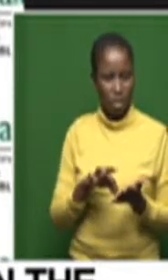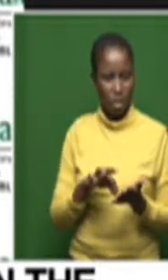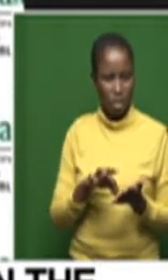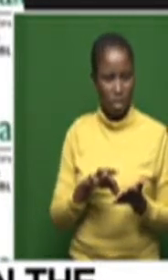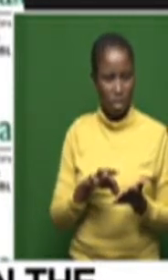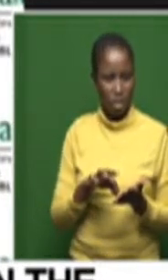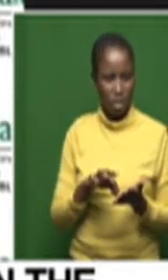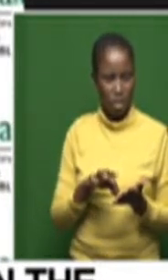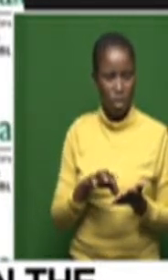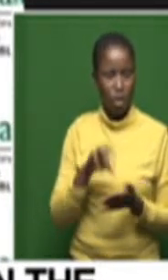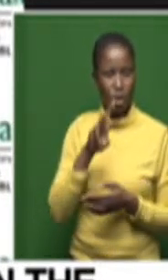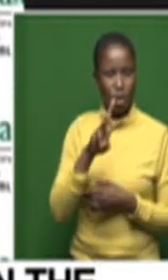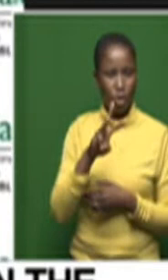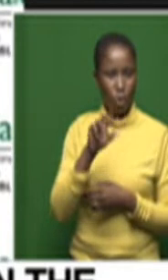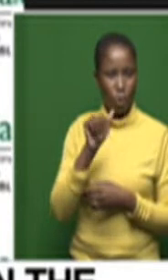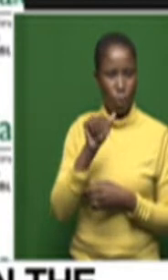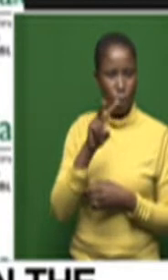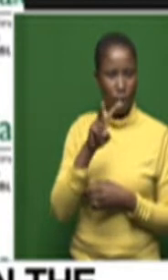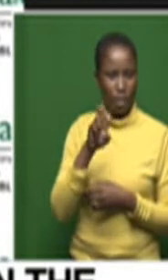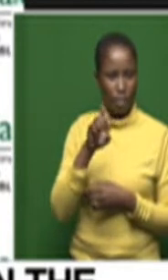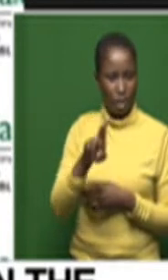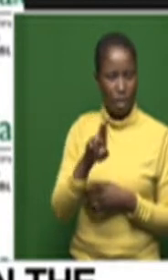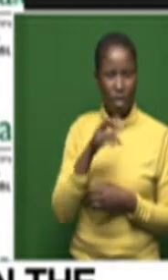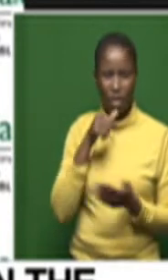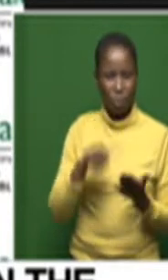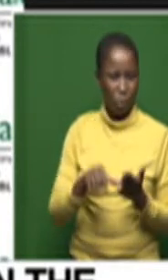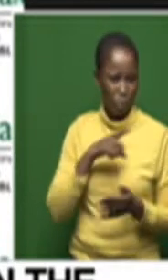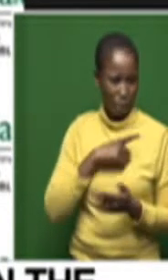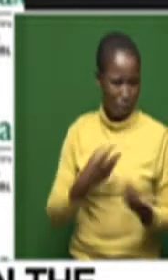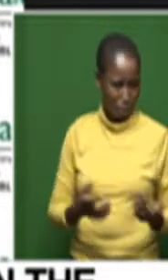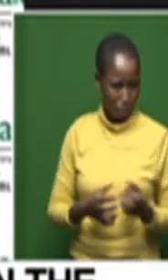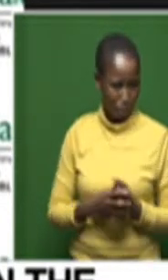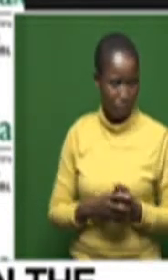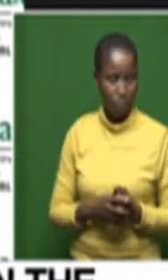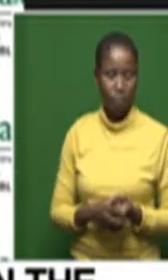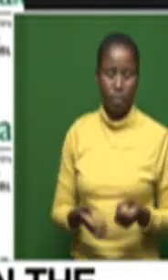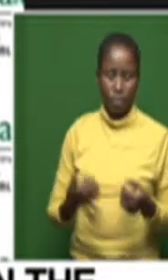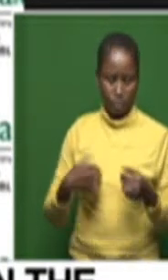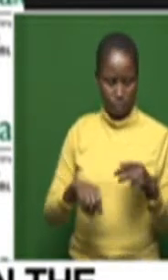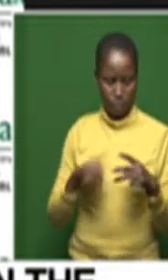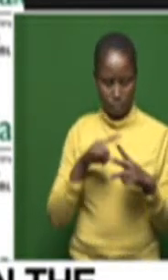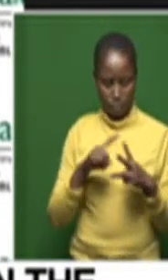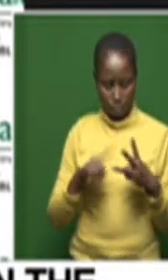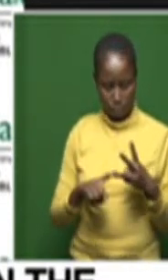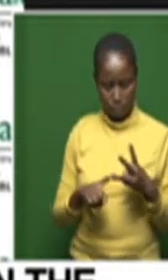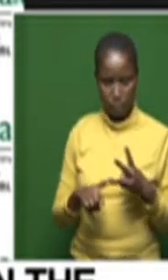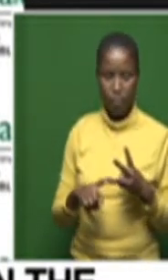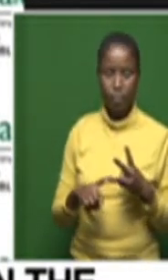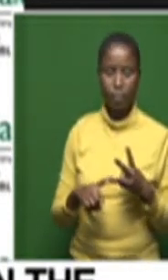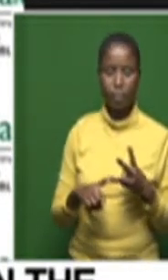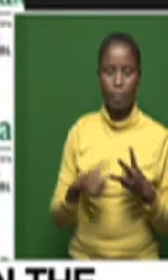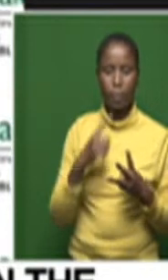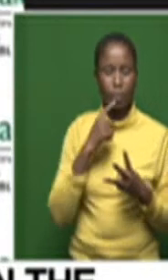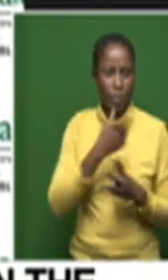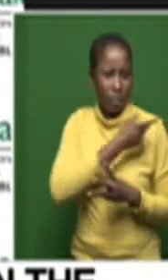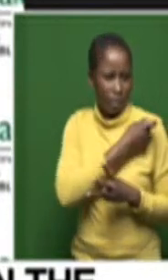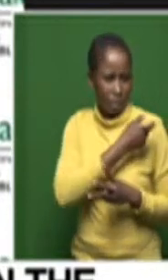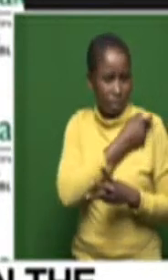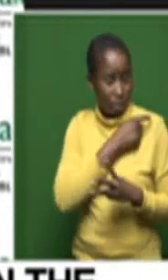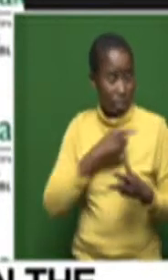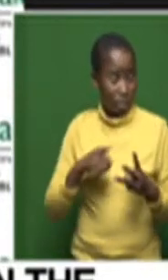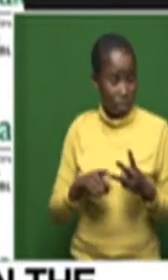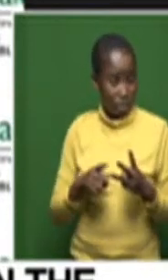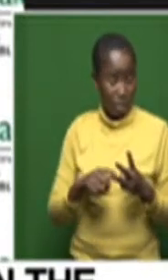letter? The third one, I think the minister has already touched on it during the remarks. It says, it reads as follows: will the vaccine become